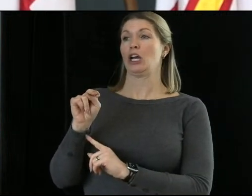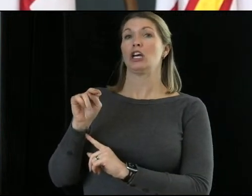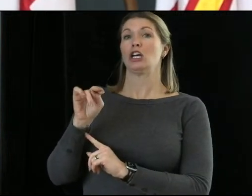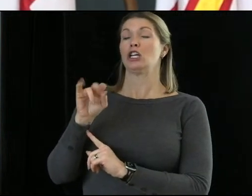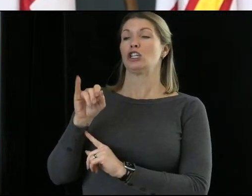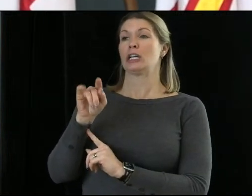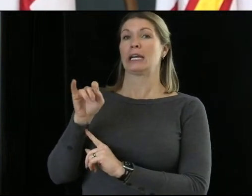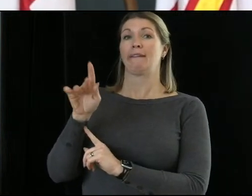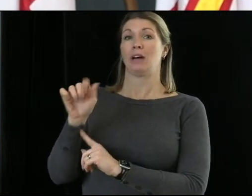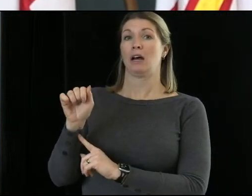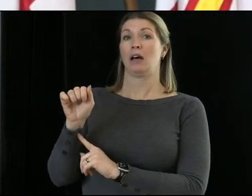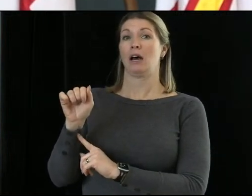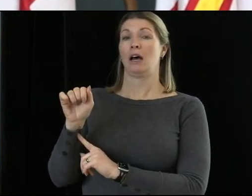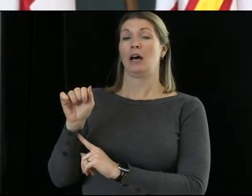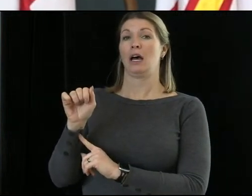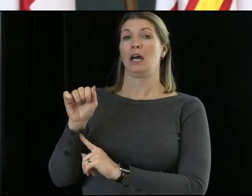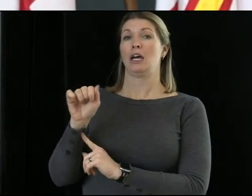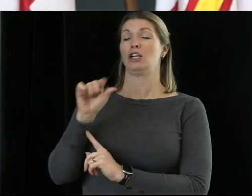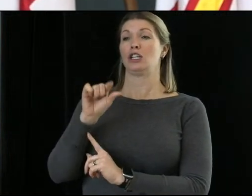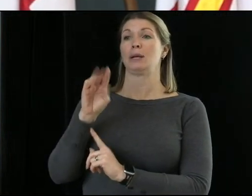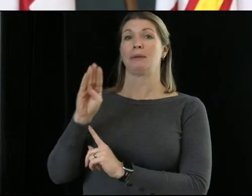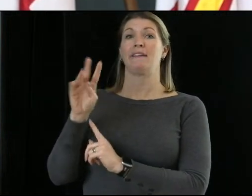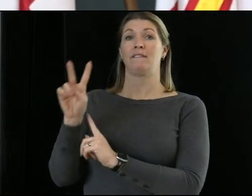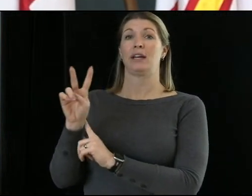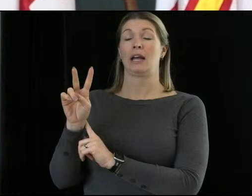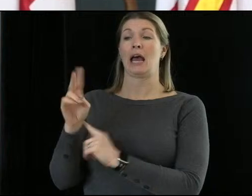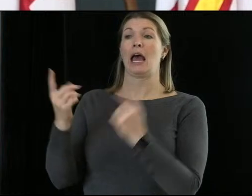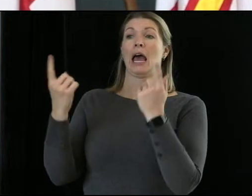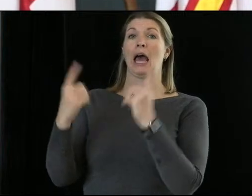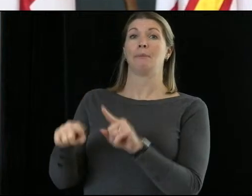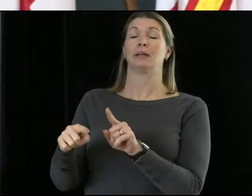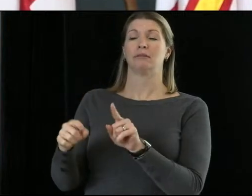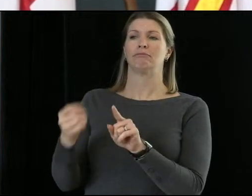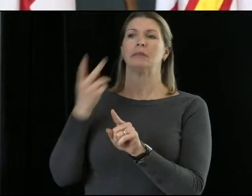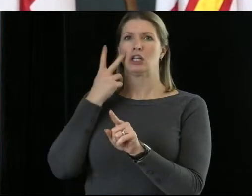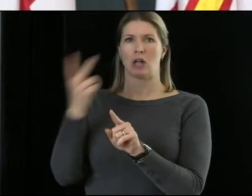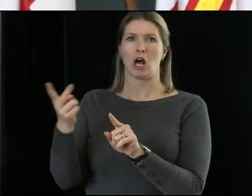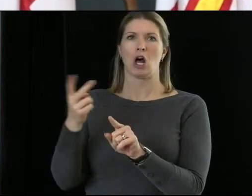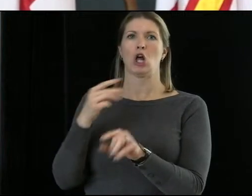gender-based violence, I was confronted with its global repercussions.